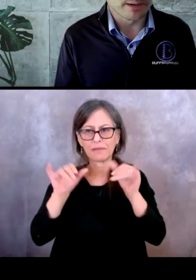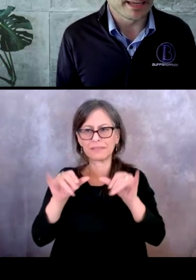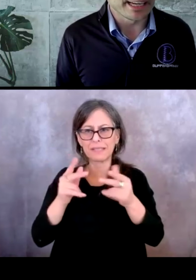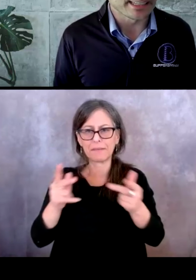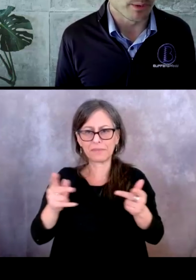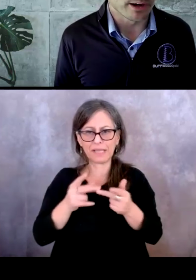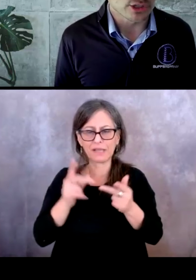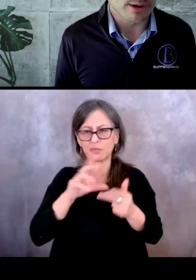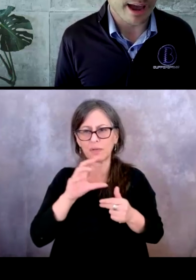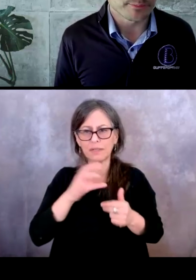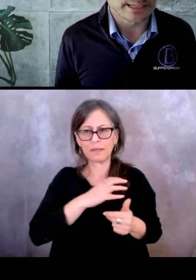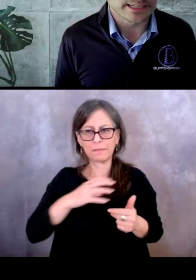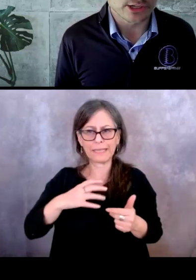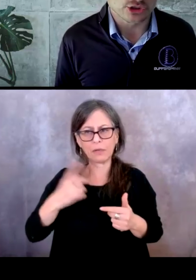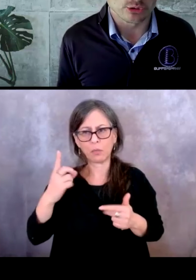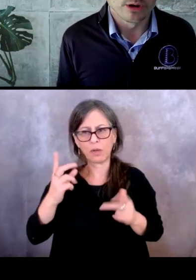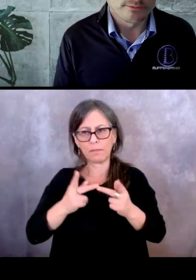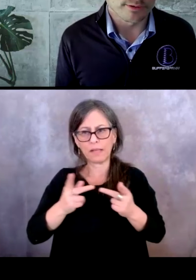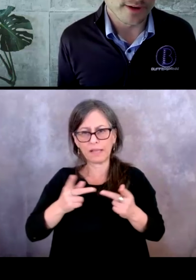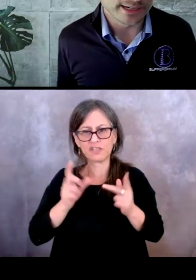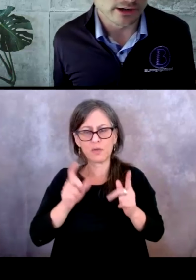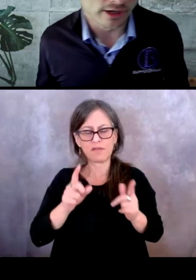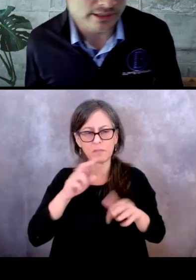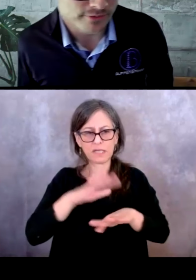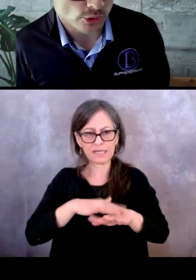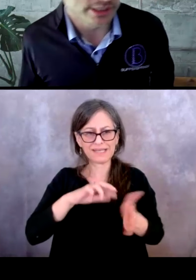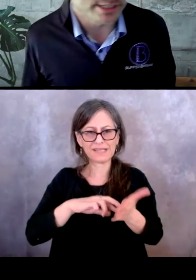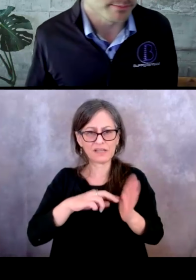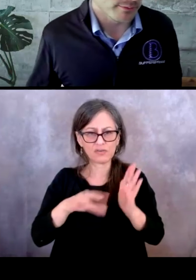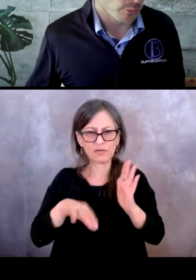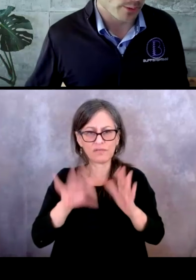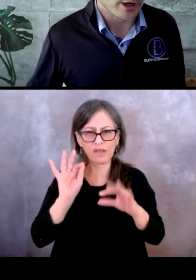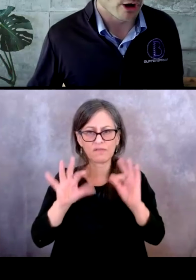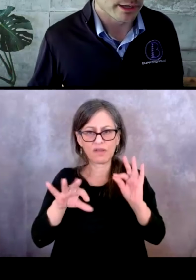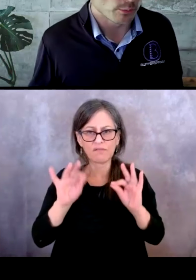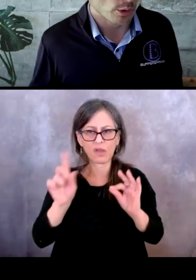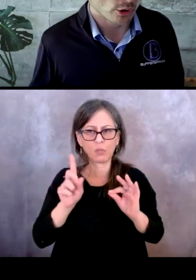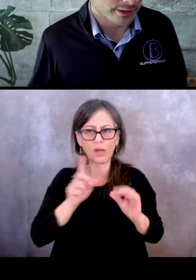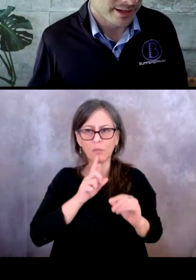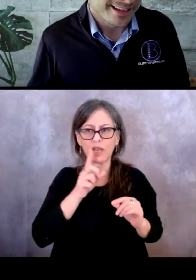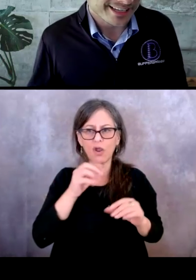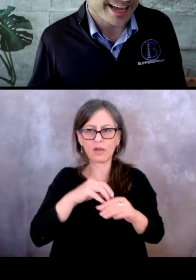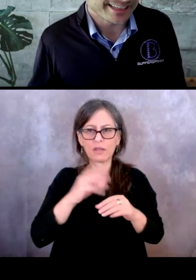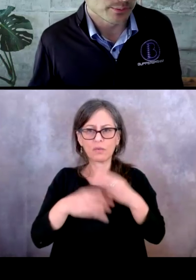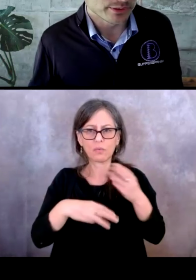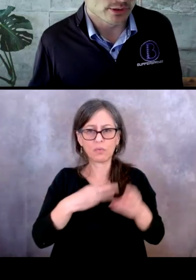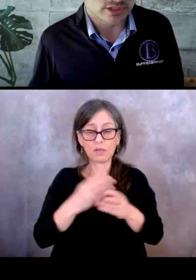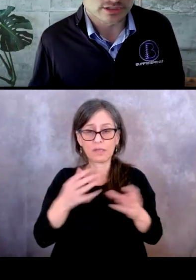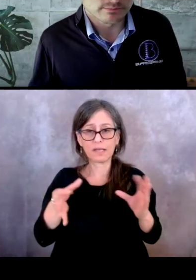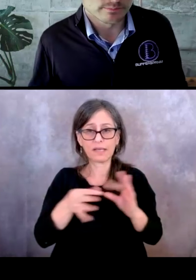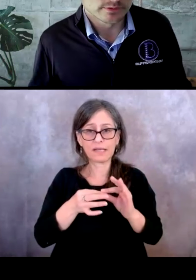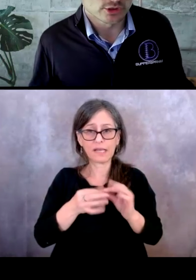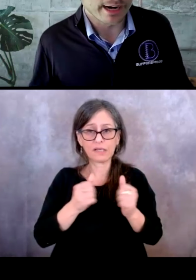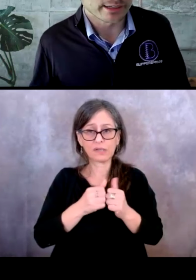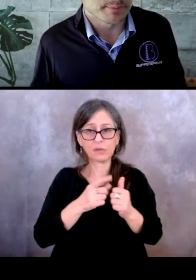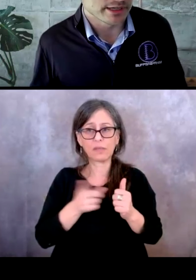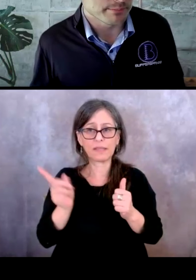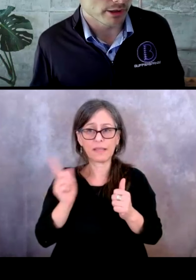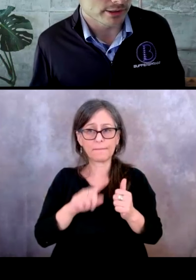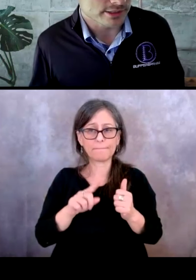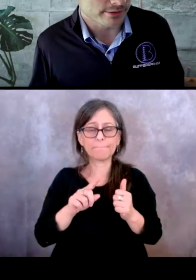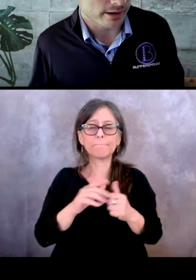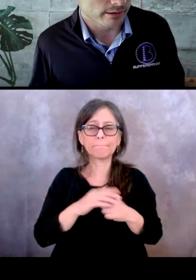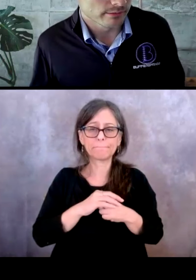some, committee somewhere. So you have to be intentional for finding our individualism of where we are in the world and connecting with those direct